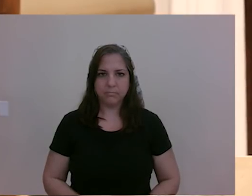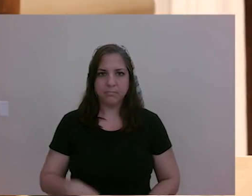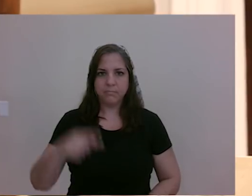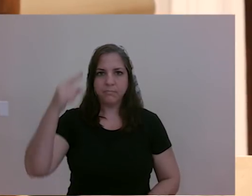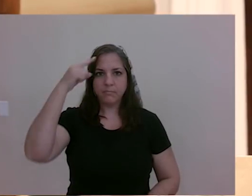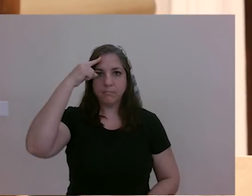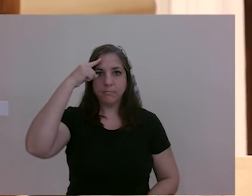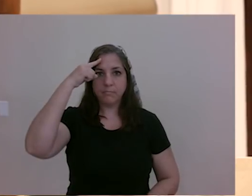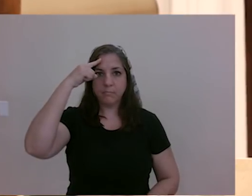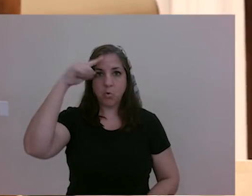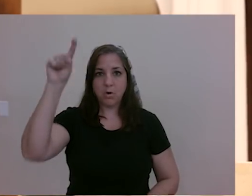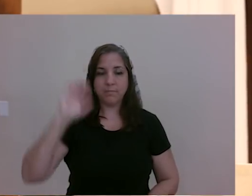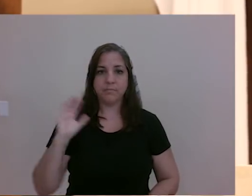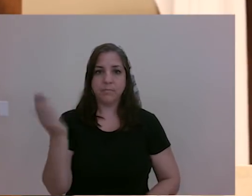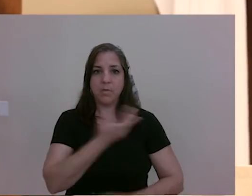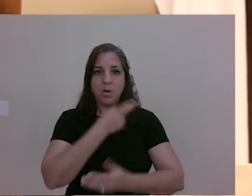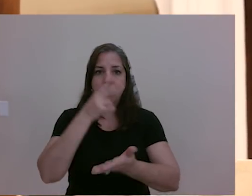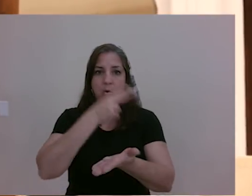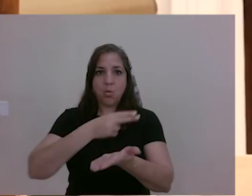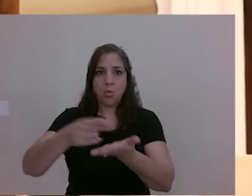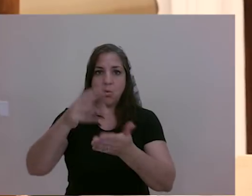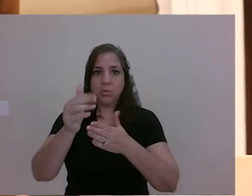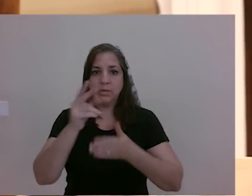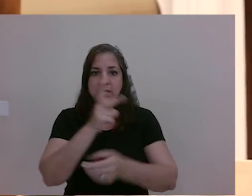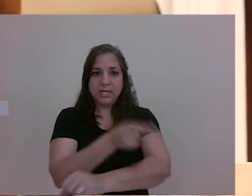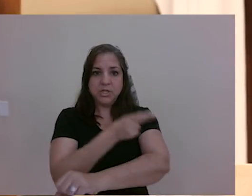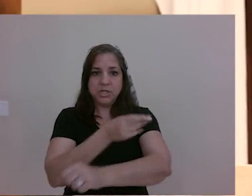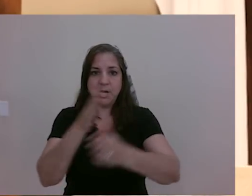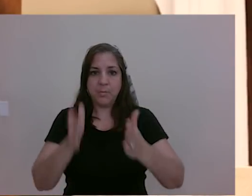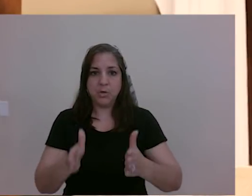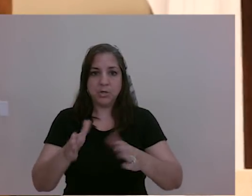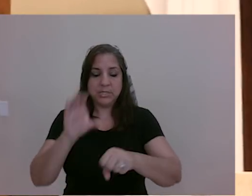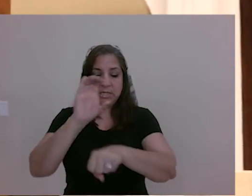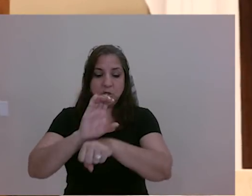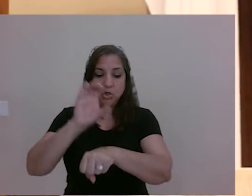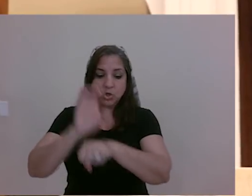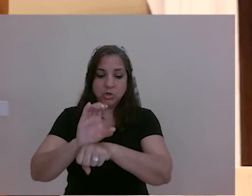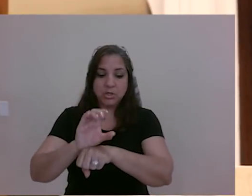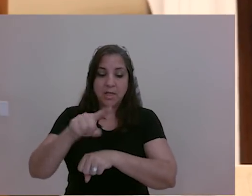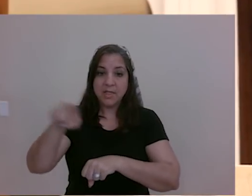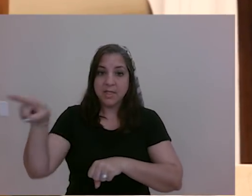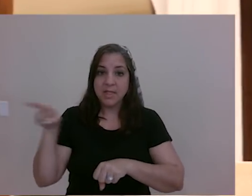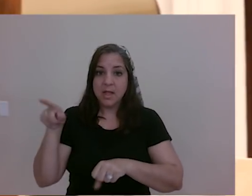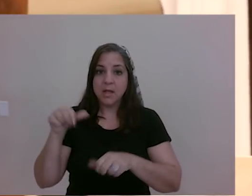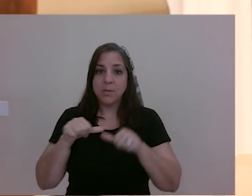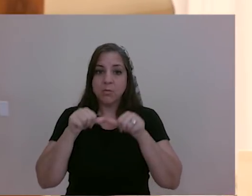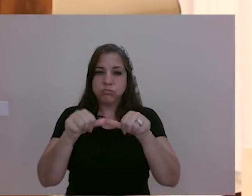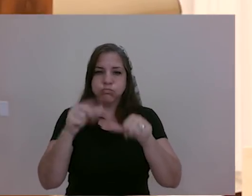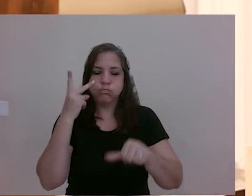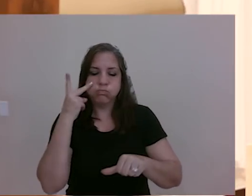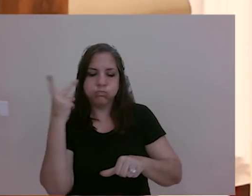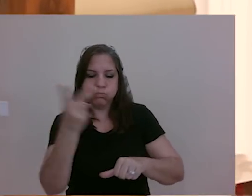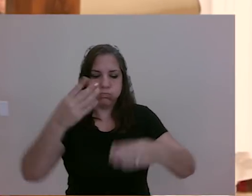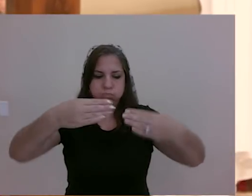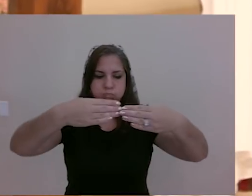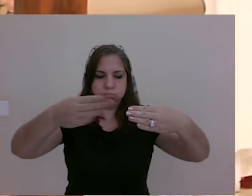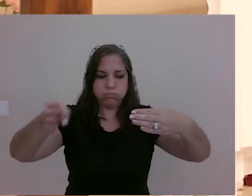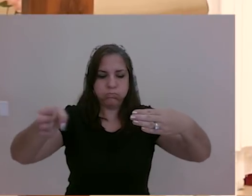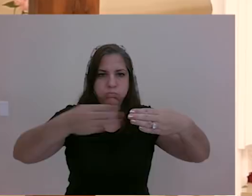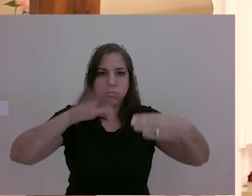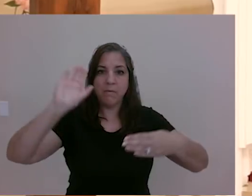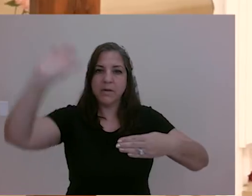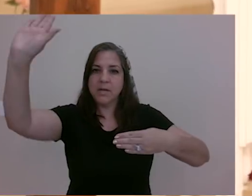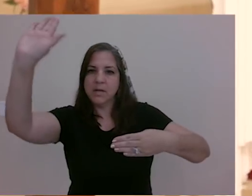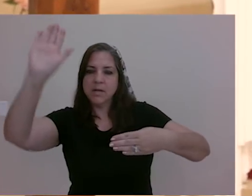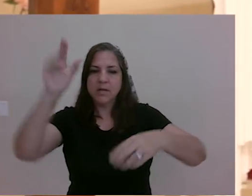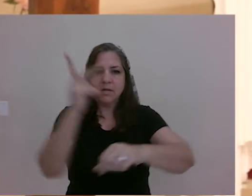For our holy shepherds in the church, that they may keep watch at the gate of the Lord's sheepfold, that